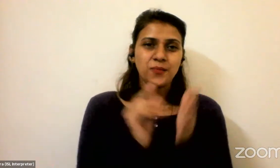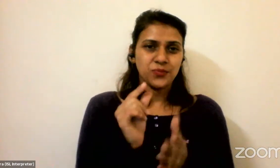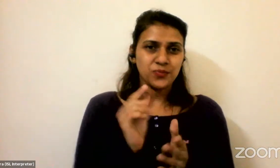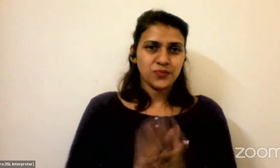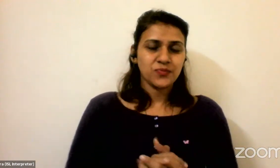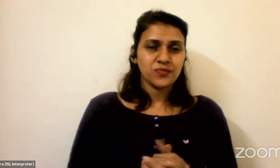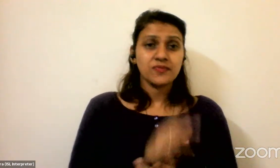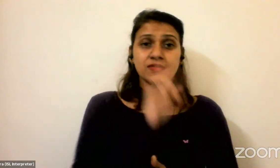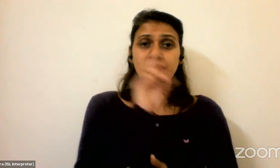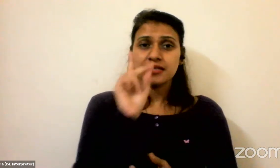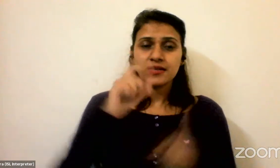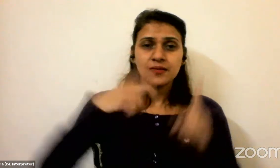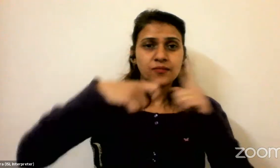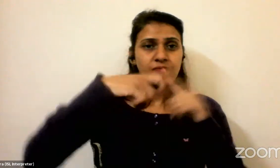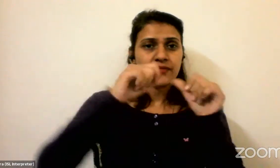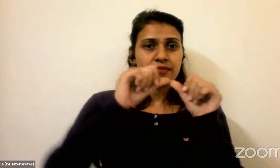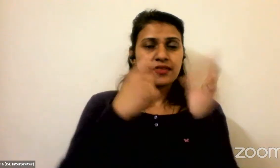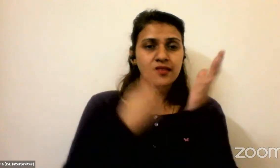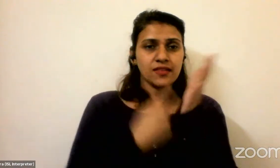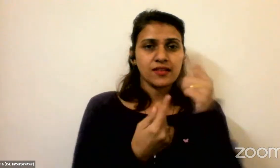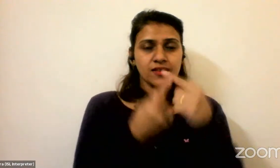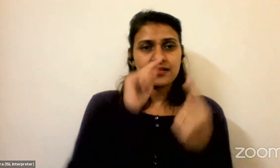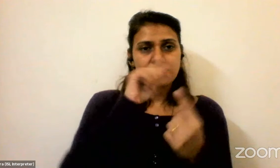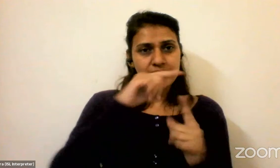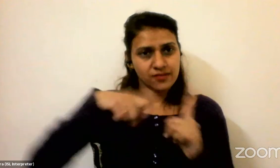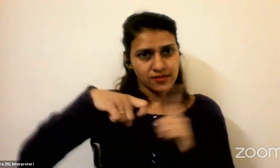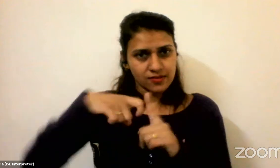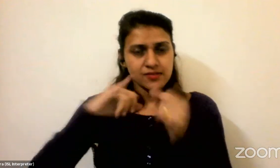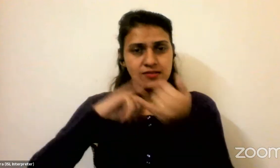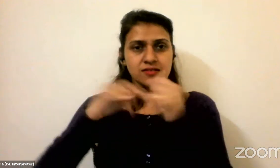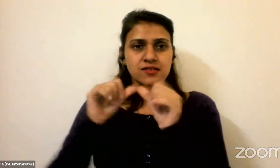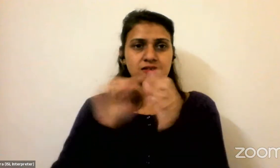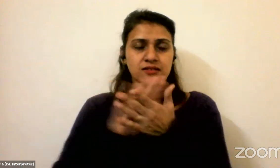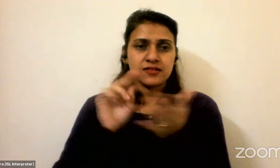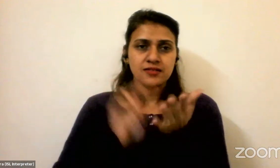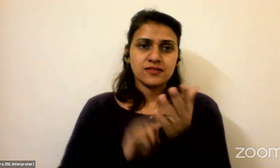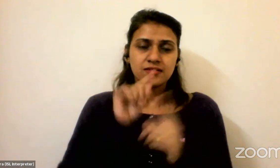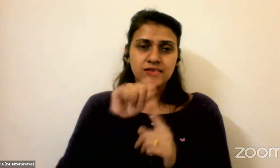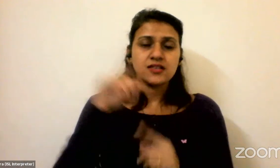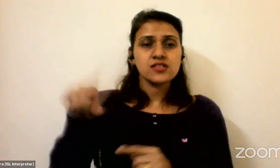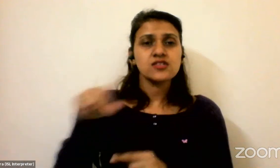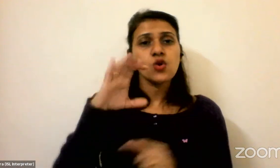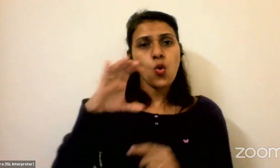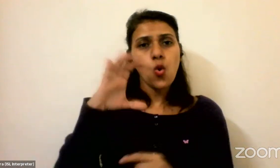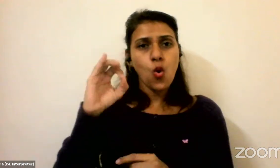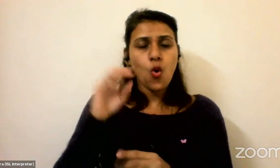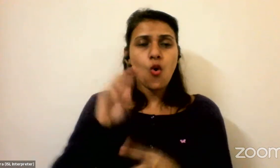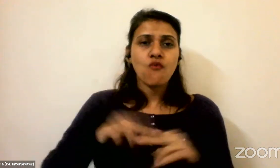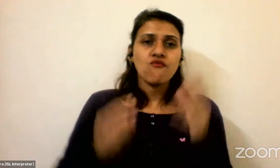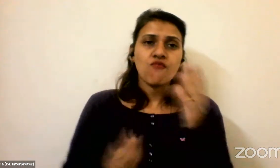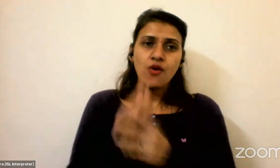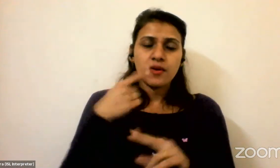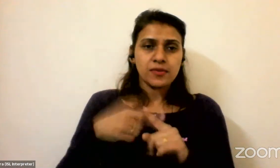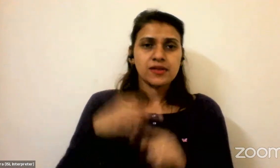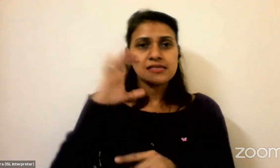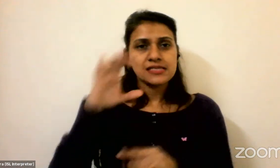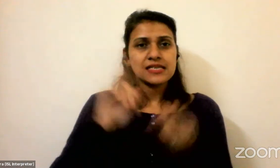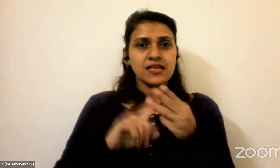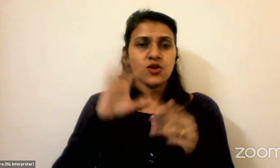Karthik Sahni, AI scientist at Microsoft, co-founder and CEO at